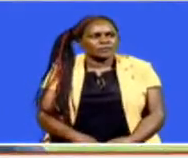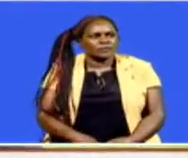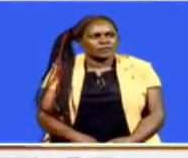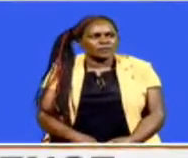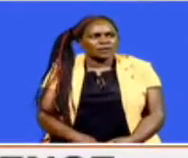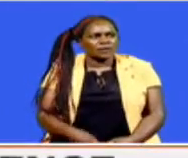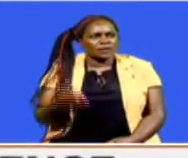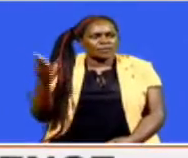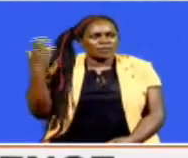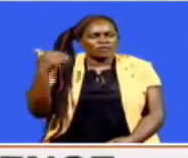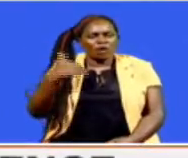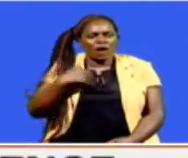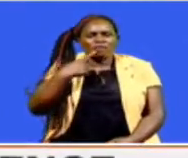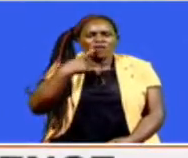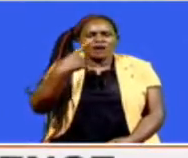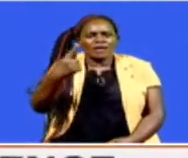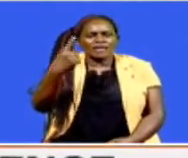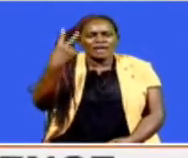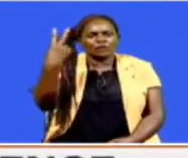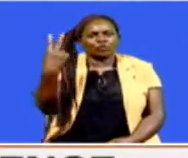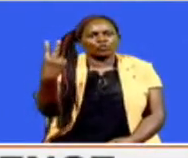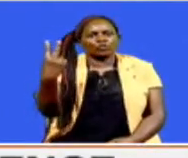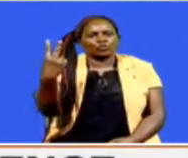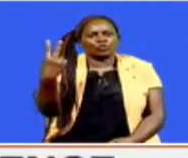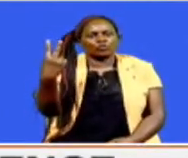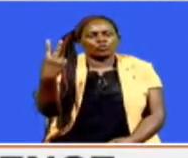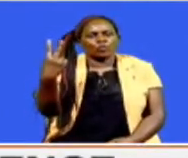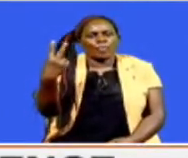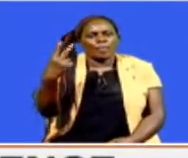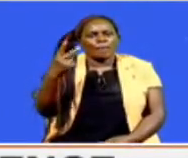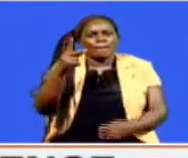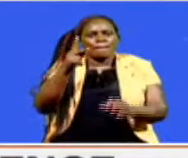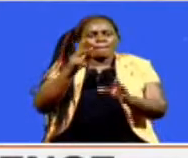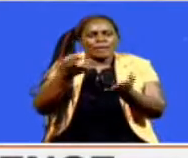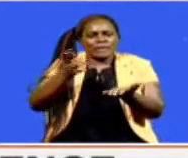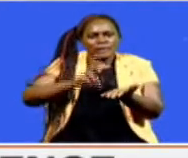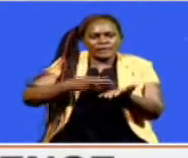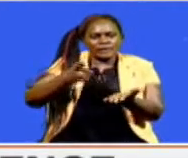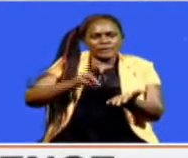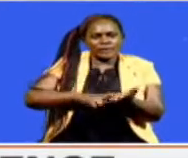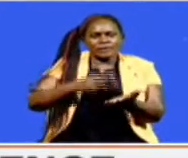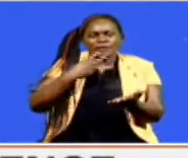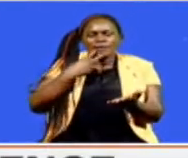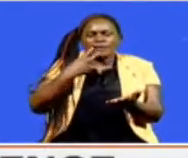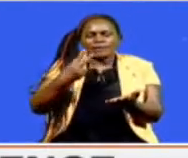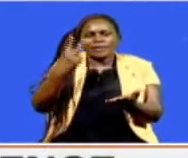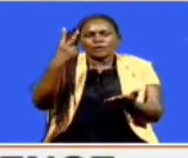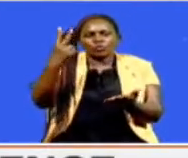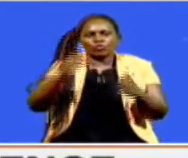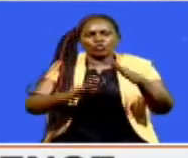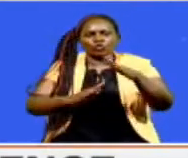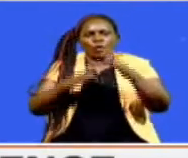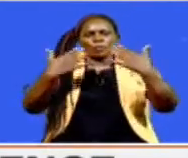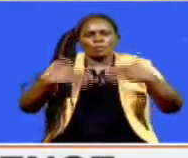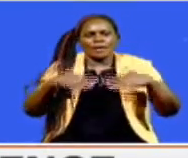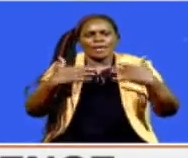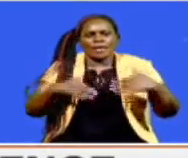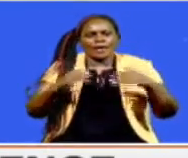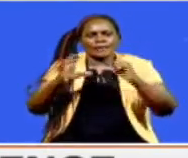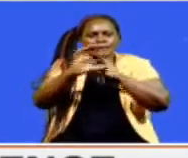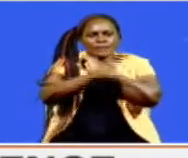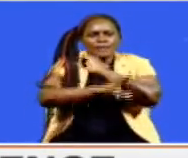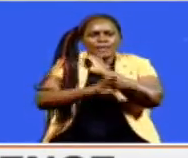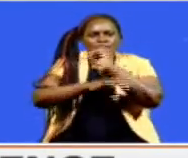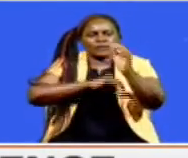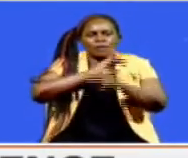We had 102 entrants. Basically these are 102 top players in the country. And